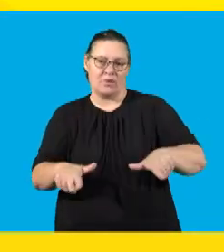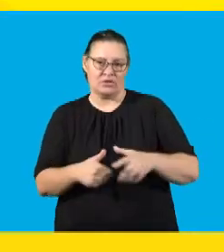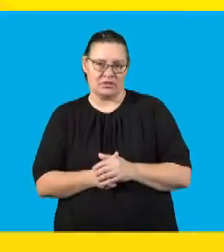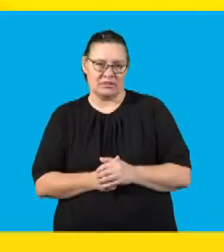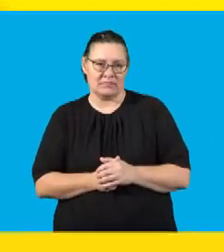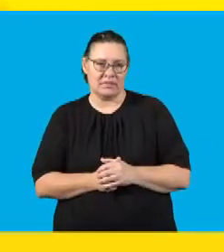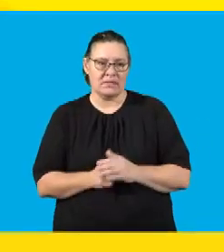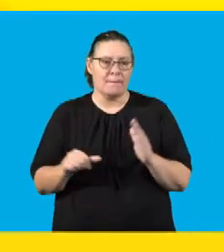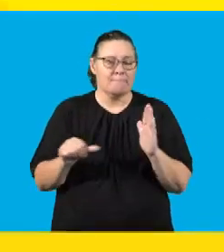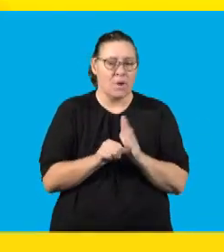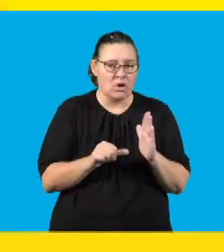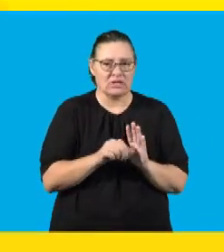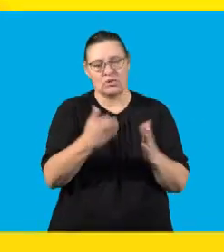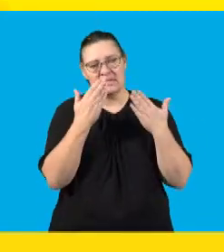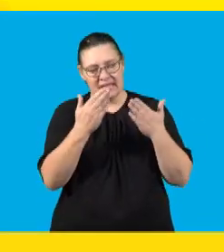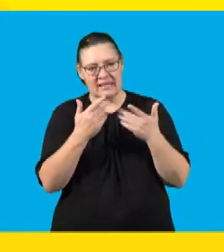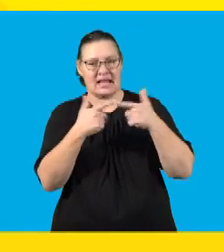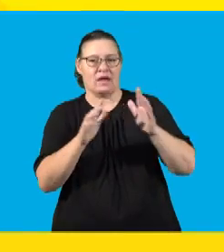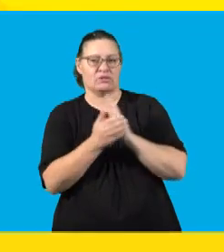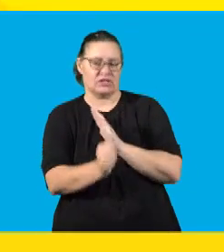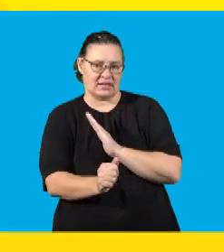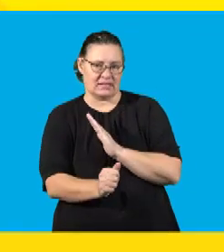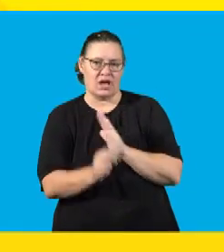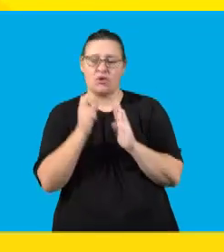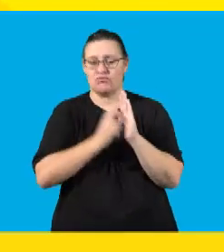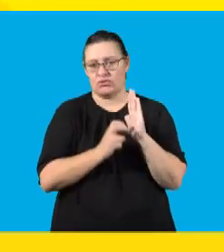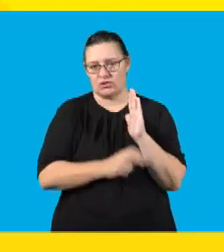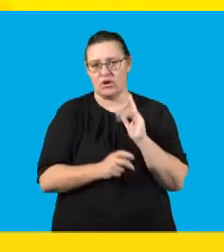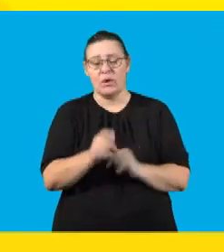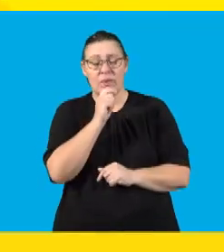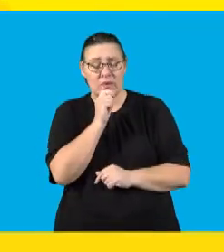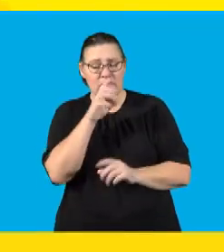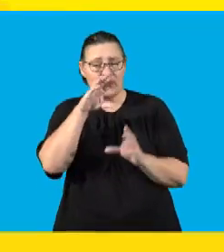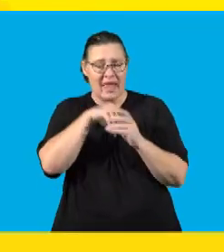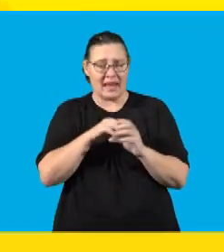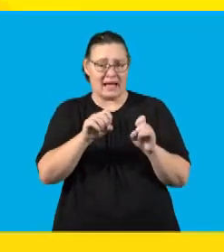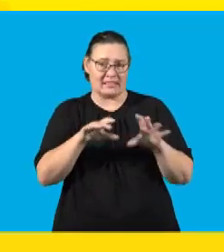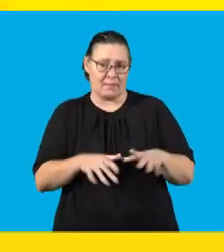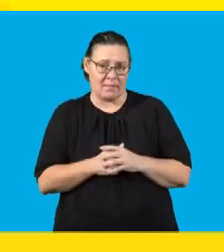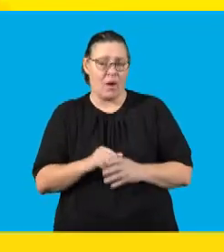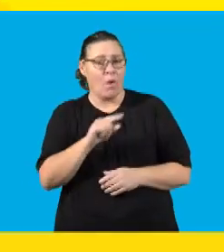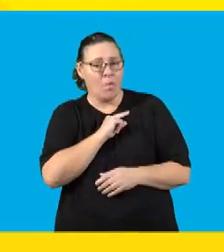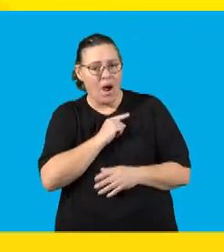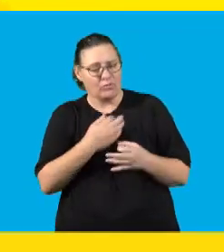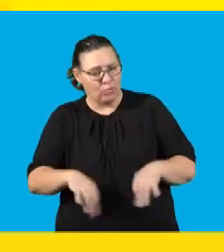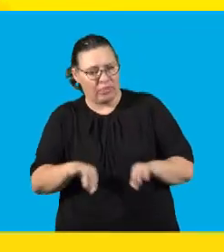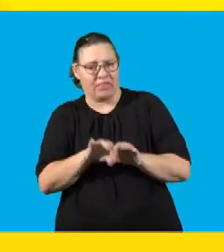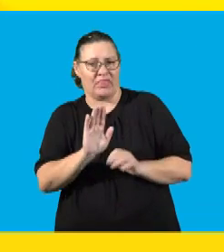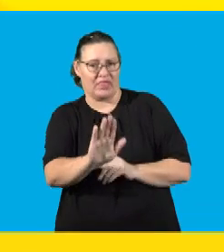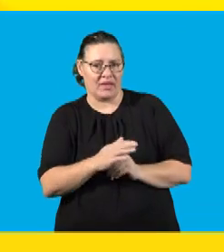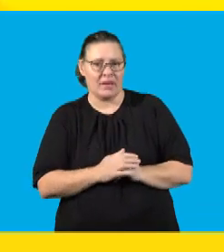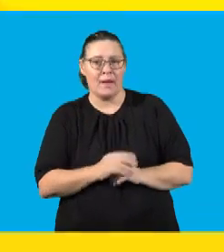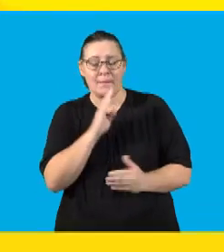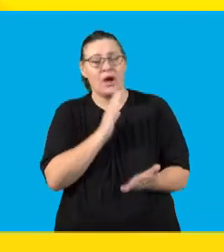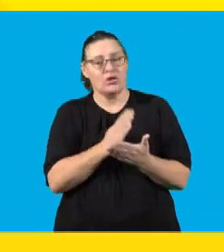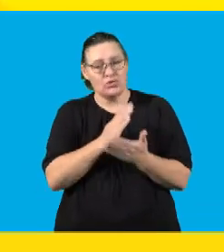question. It's very important that you study your language skills and rules and that you can use that in the exam because it really is worth your while.